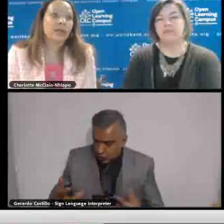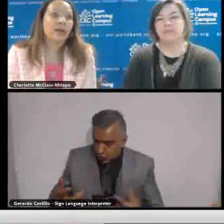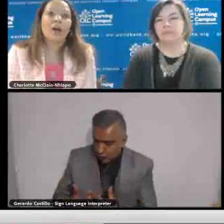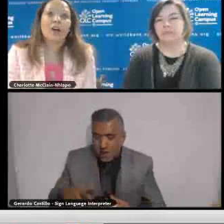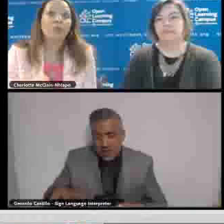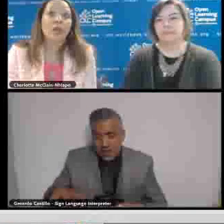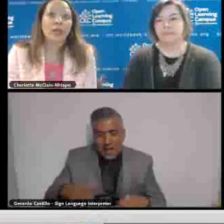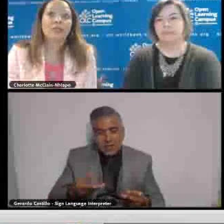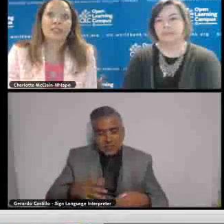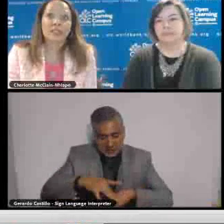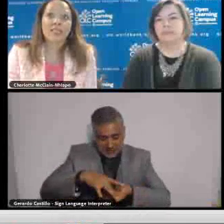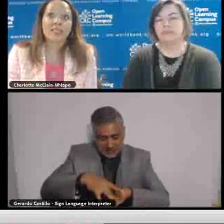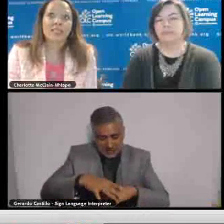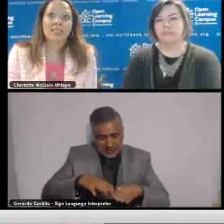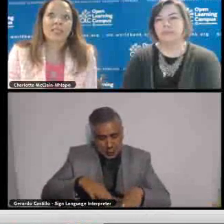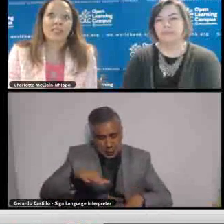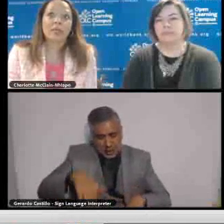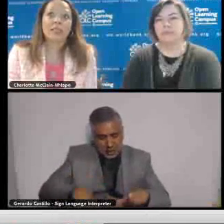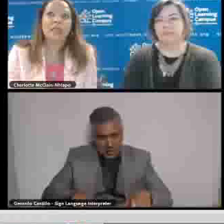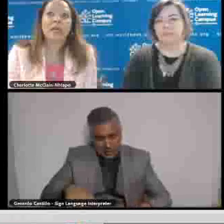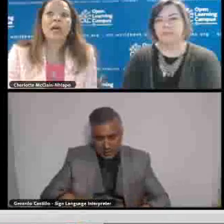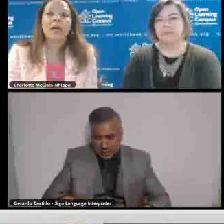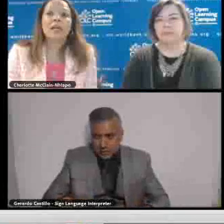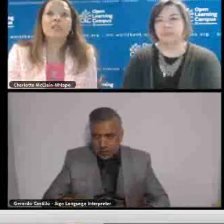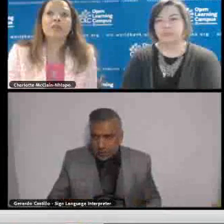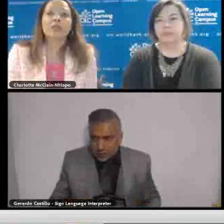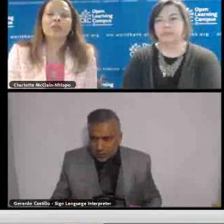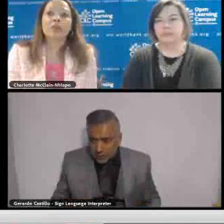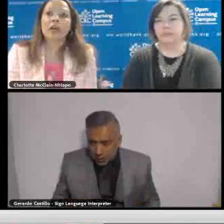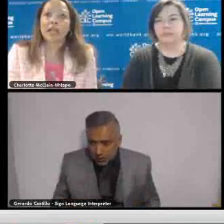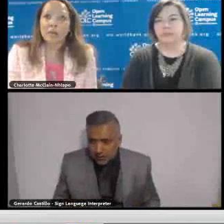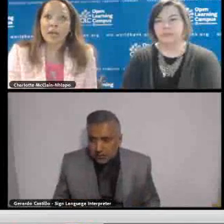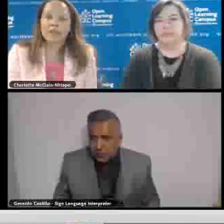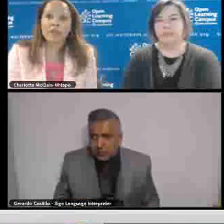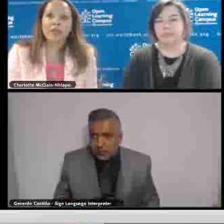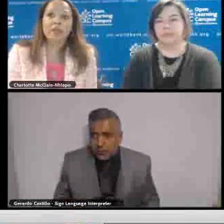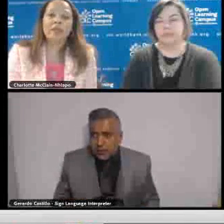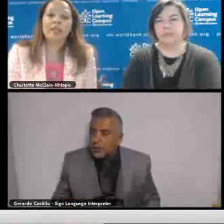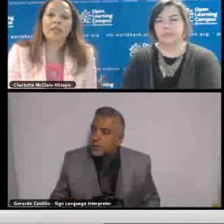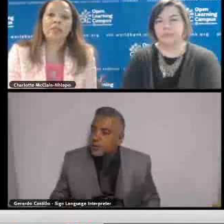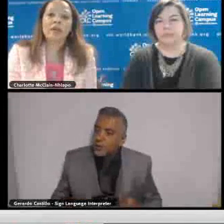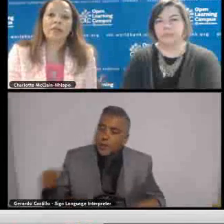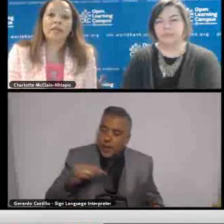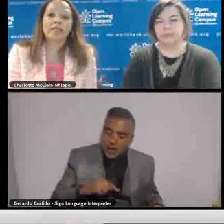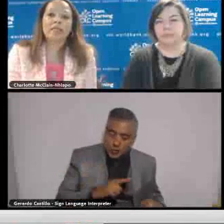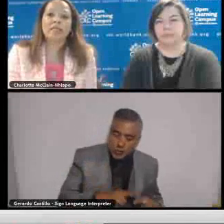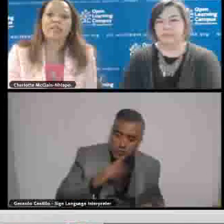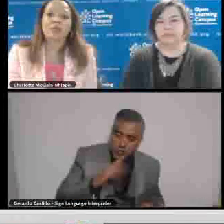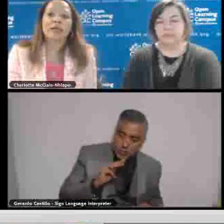of where the disaster had taken place. And so, again, back to one of the points that Margaret raised, this is why it is